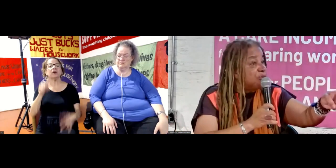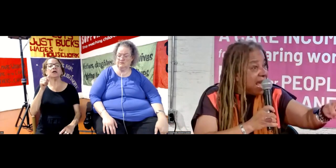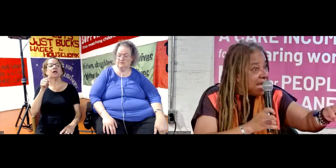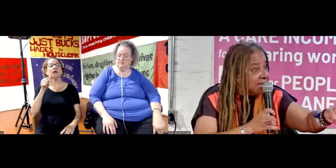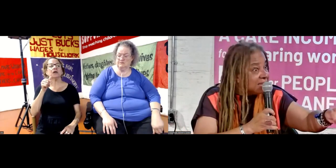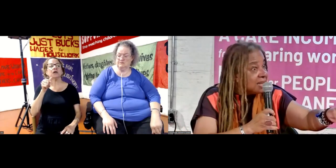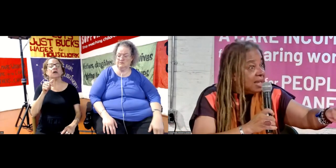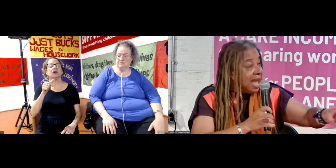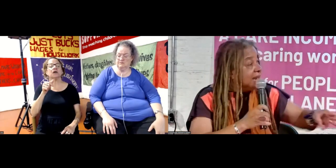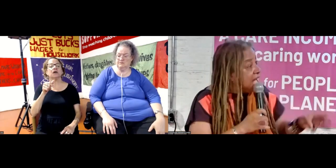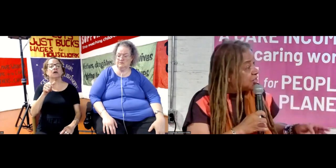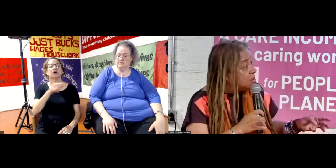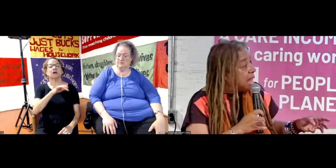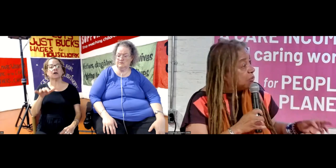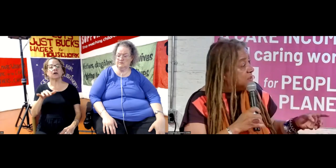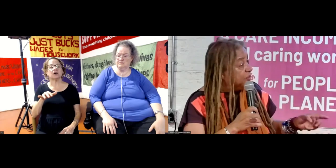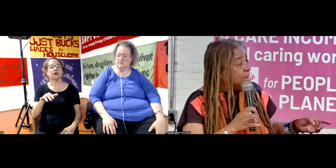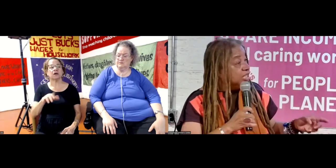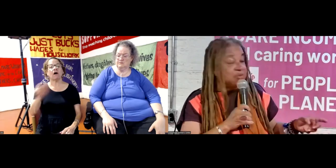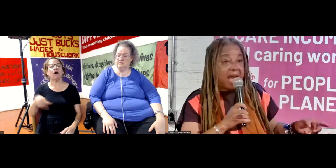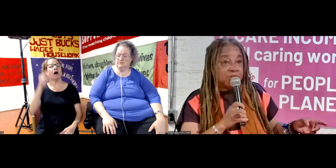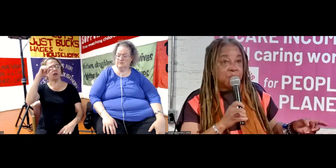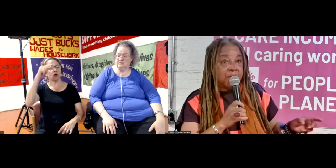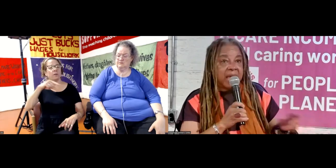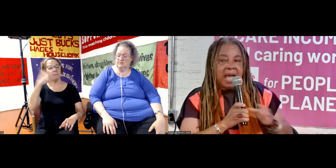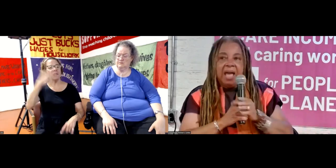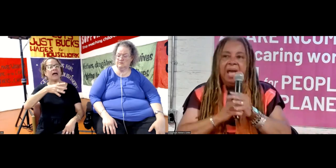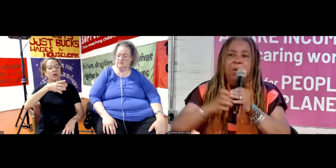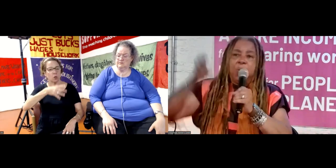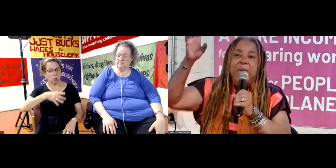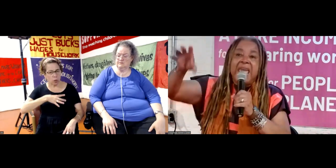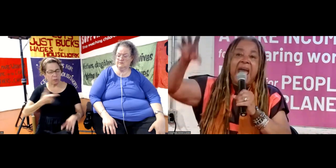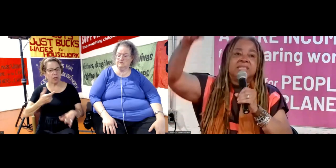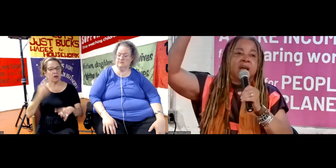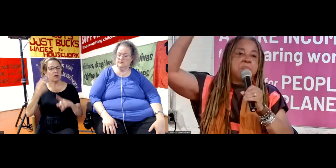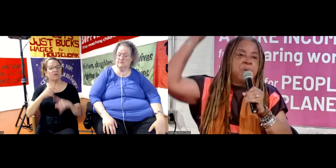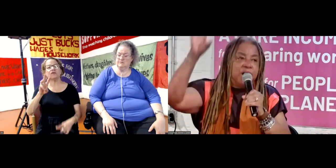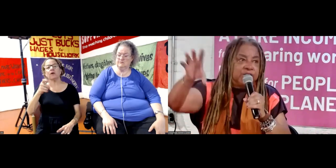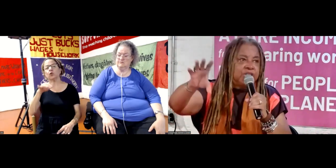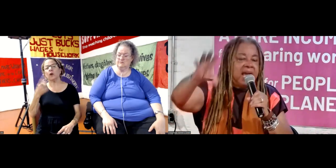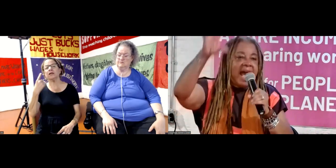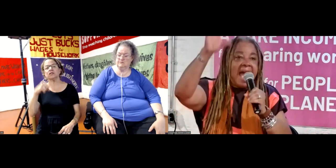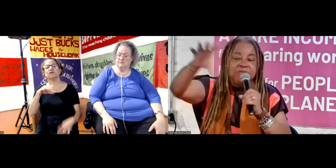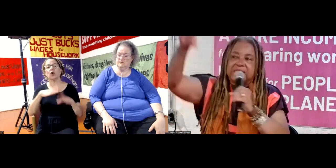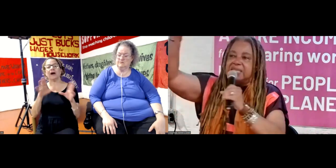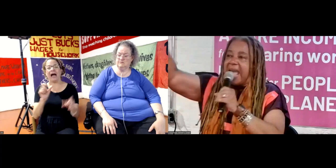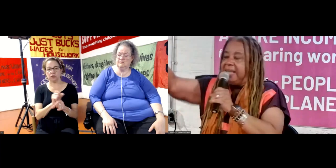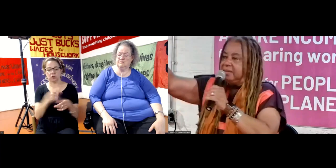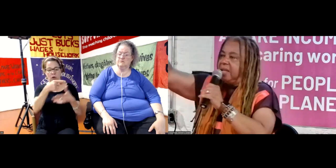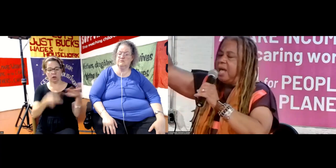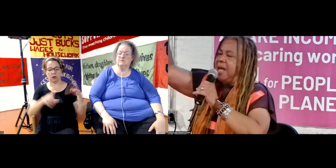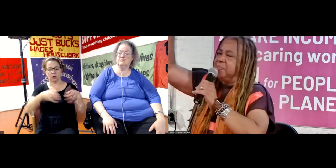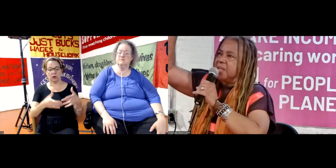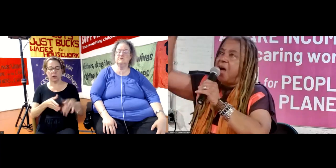Brown Berets, and us from Black Women for Wages for Housework. We had to push at the